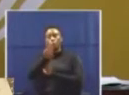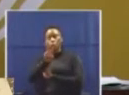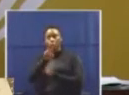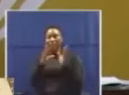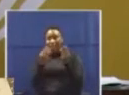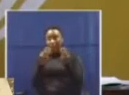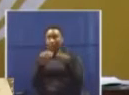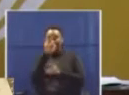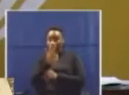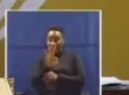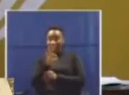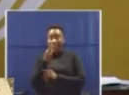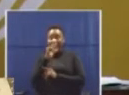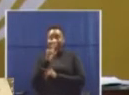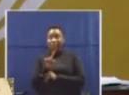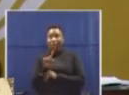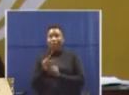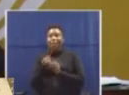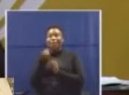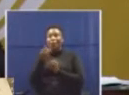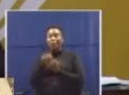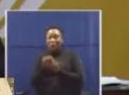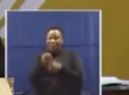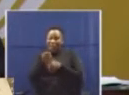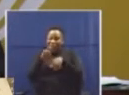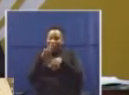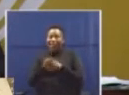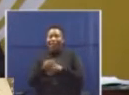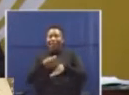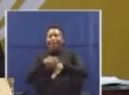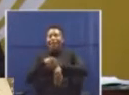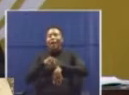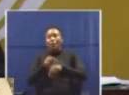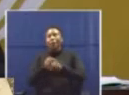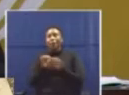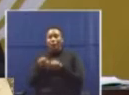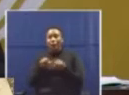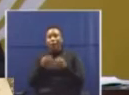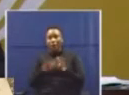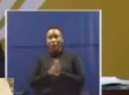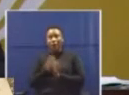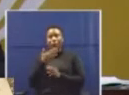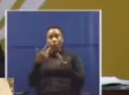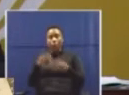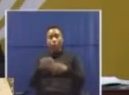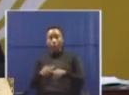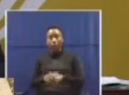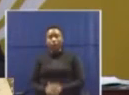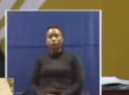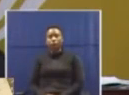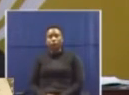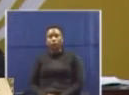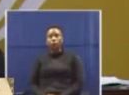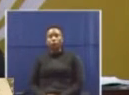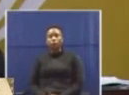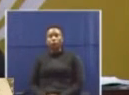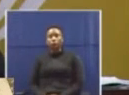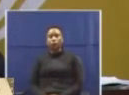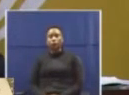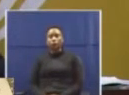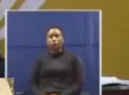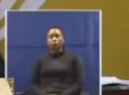3, to give you extra time. Thank you very much. Thank you. The